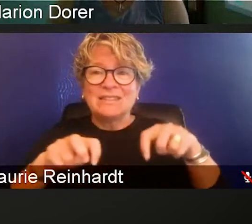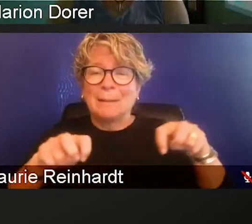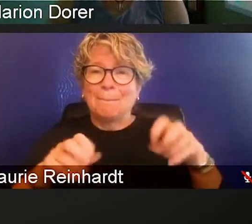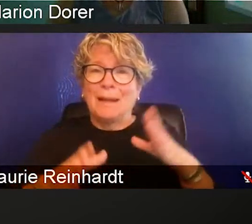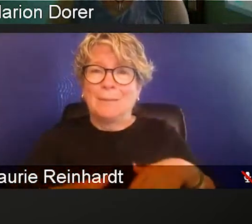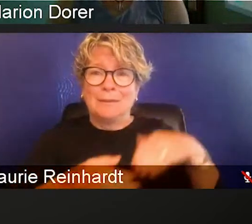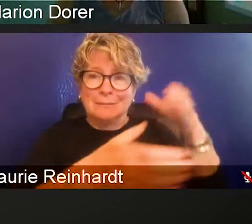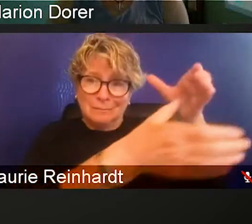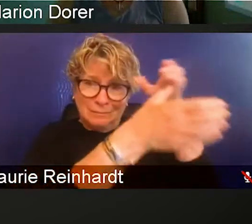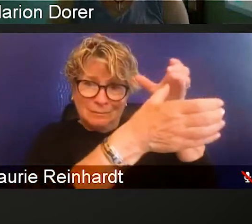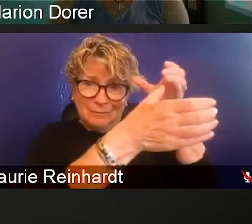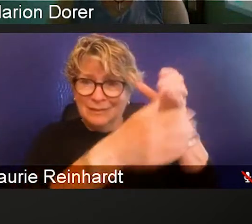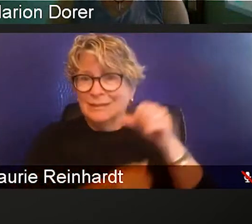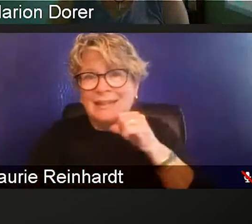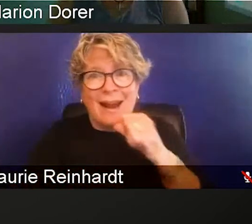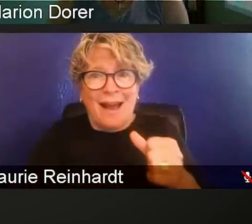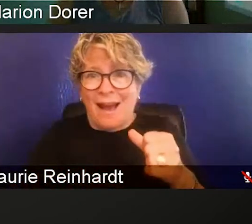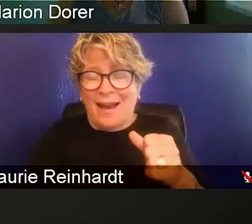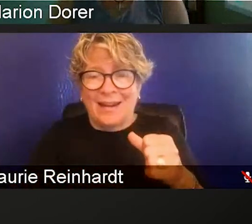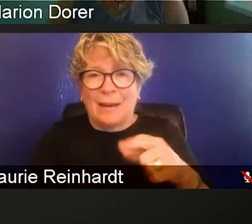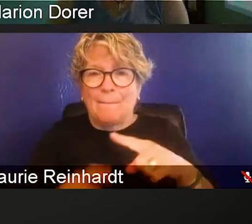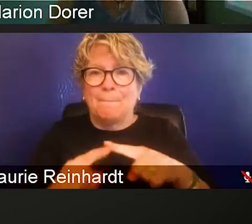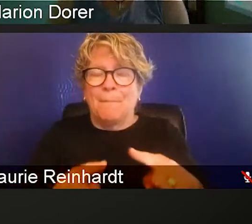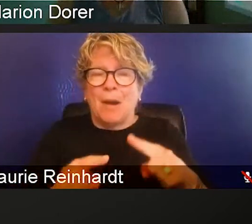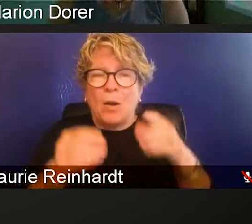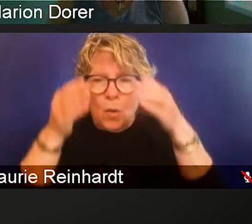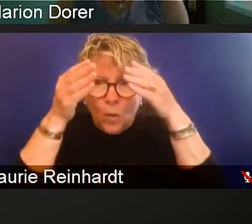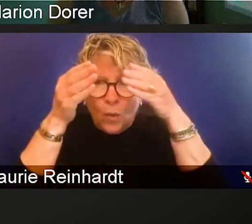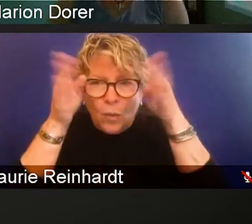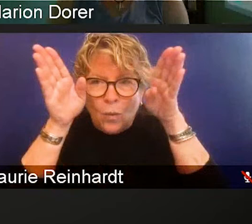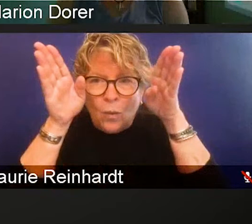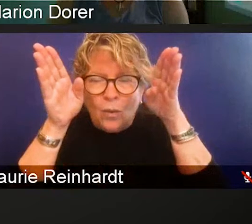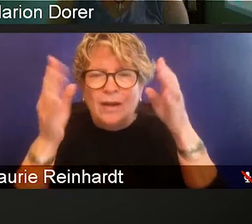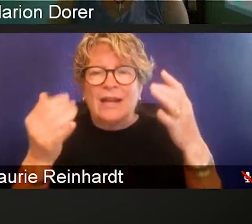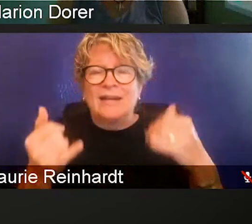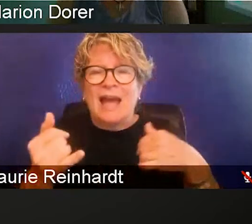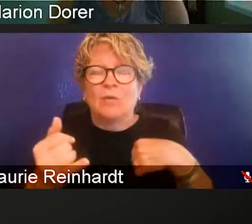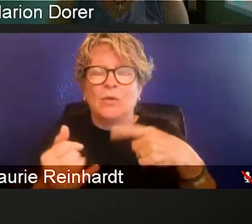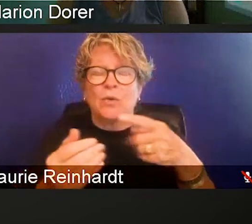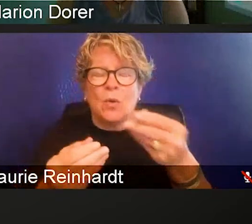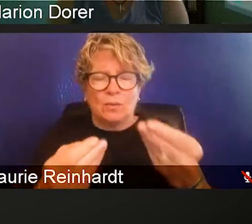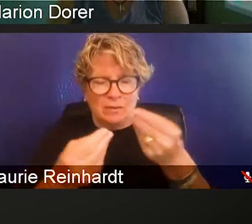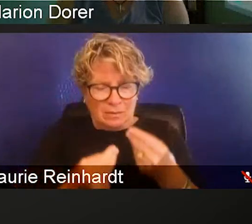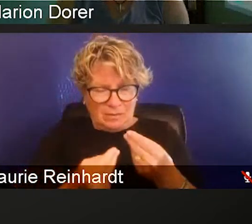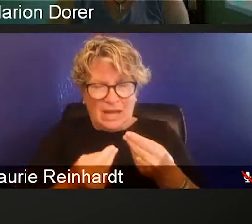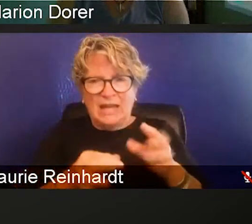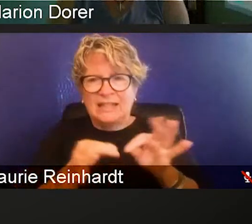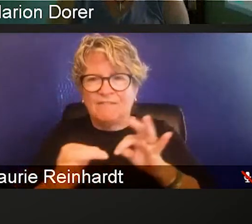expert. But just having that definition to think about my world has been really helpful.